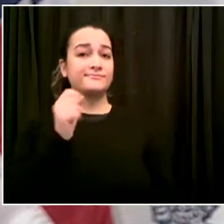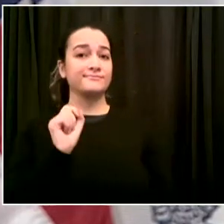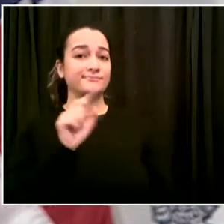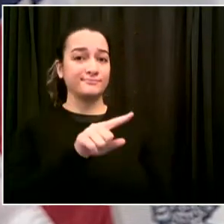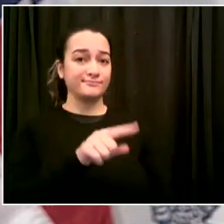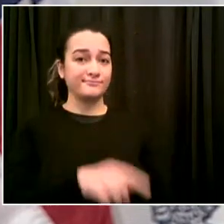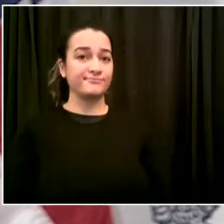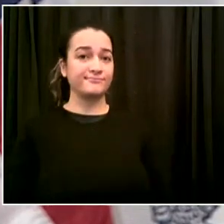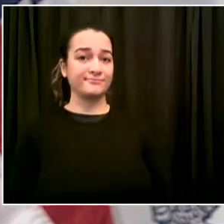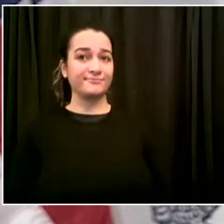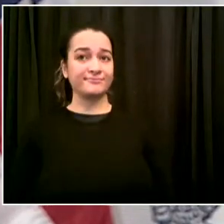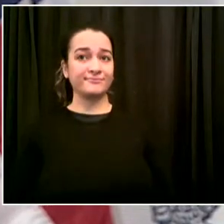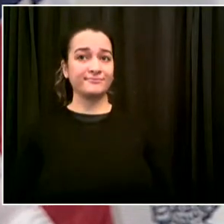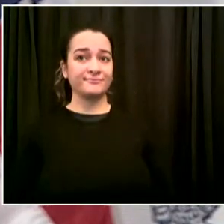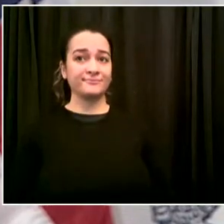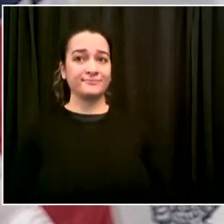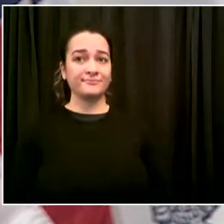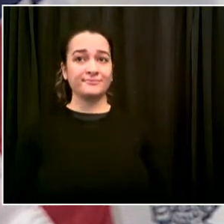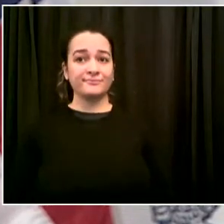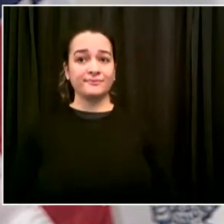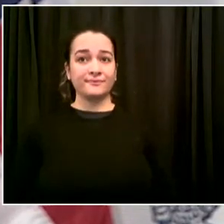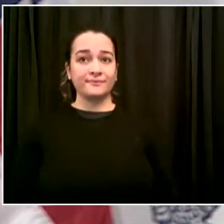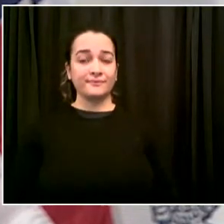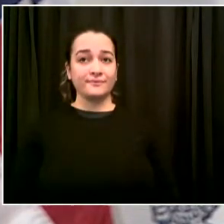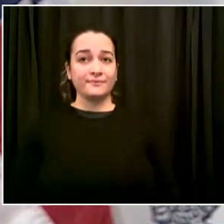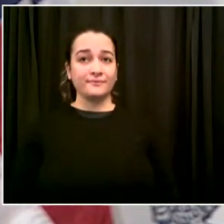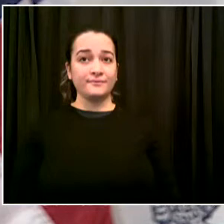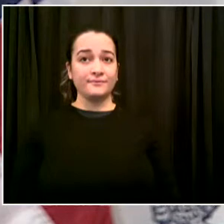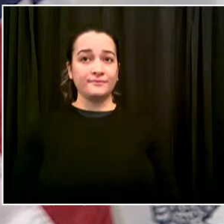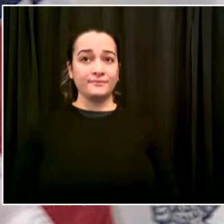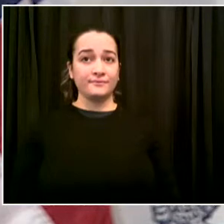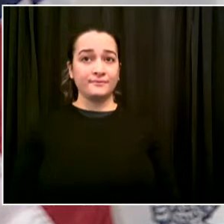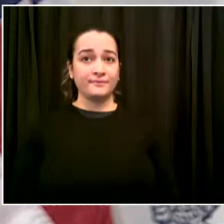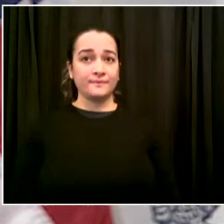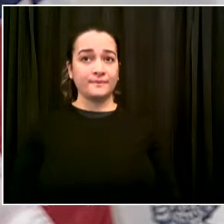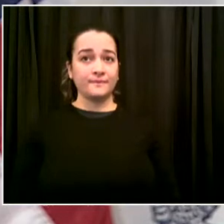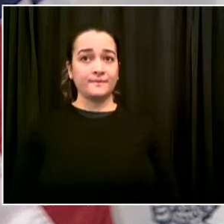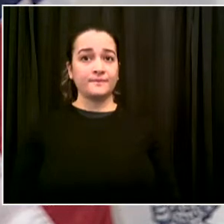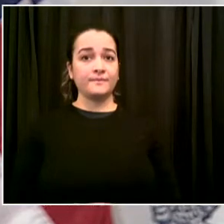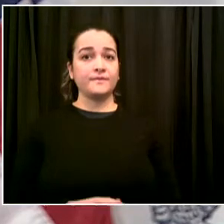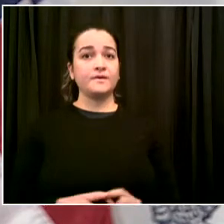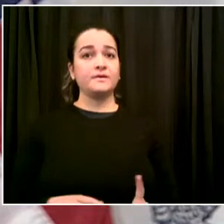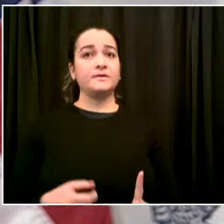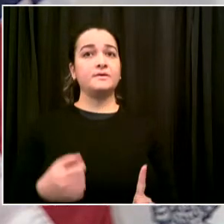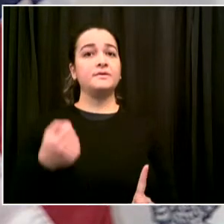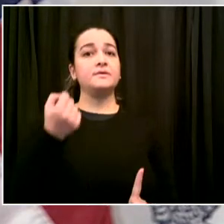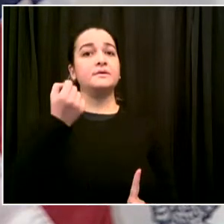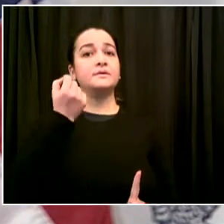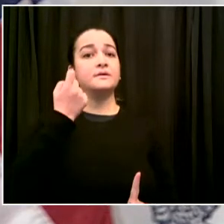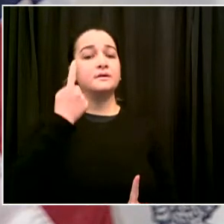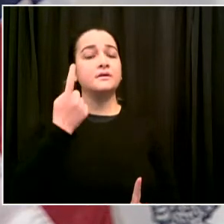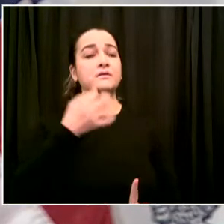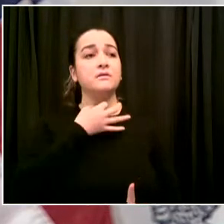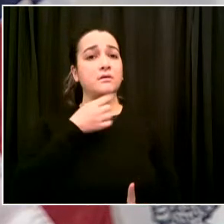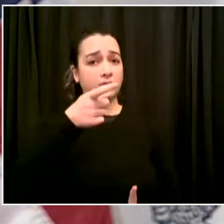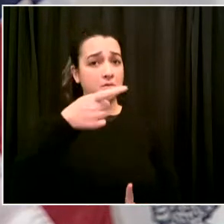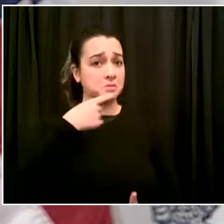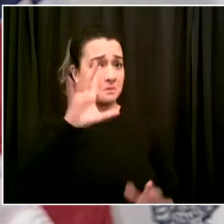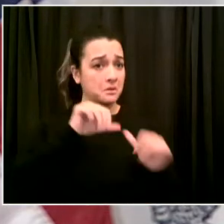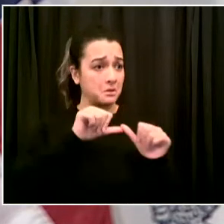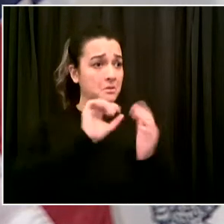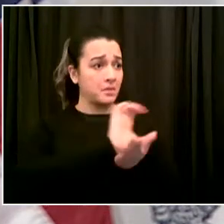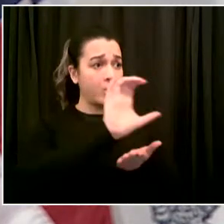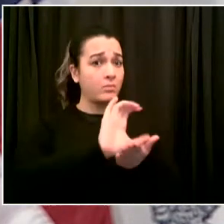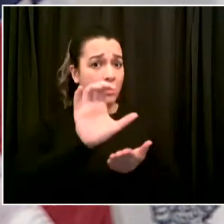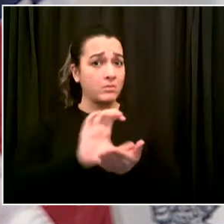I know multiple was the word that was used, but, what is it, 20 or, I don't know, any idea? This